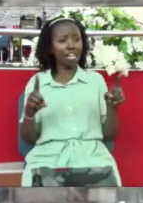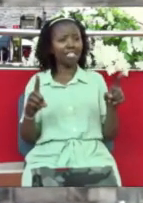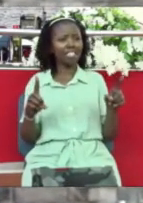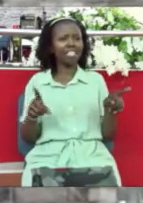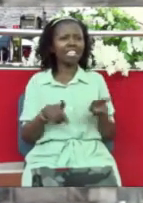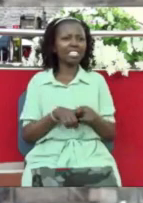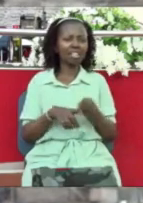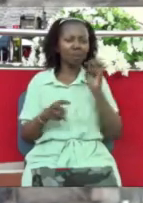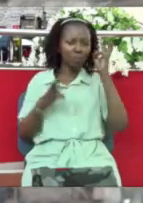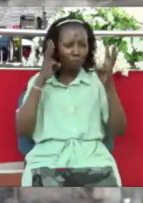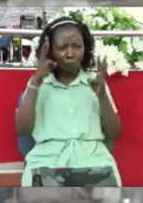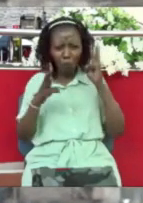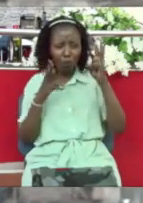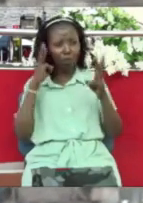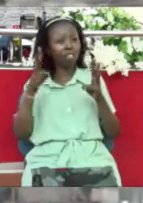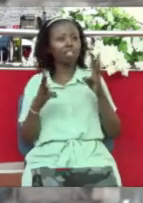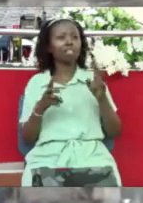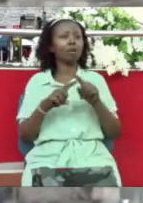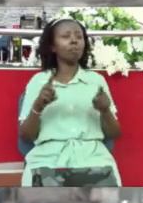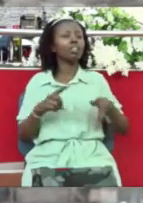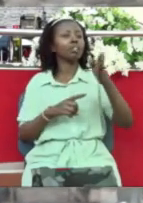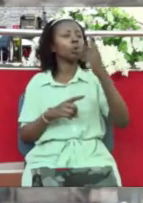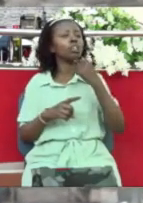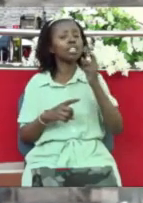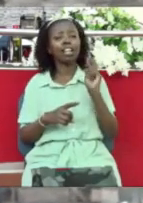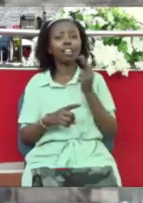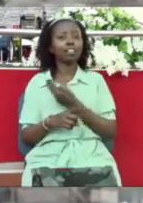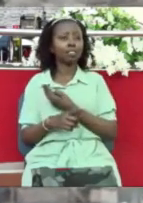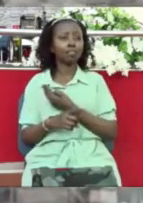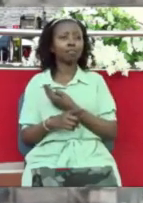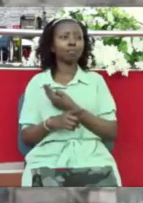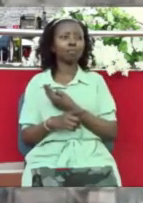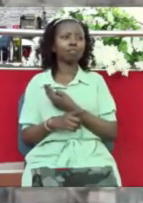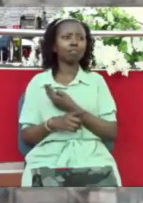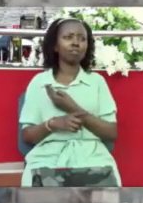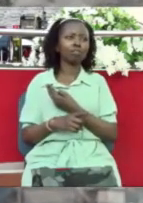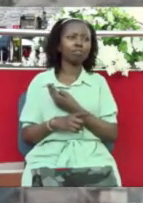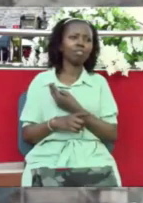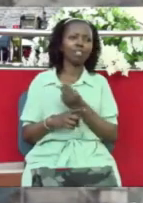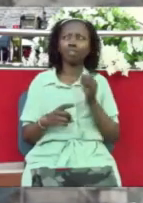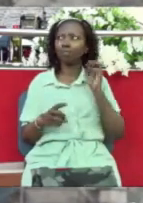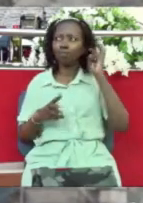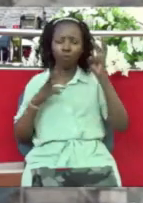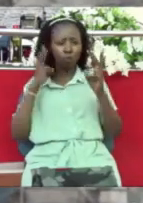dismayed. But God is telling us, don't get to that shocking area.